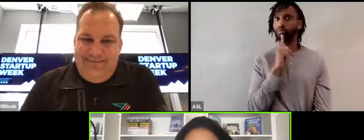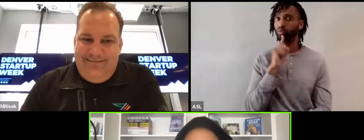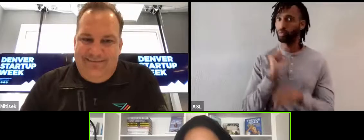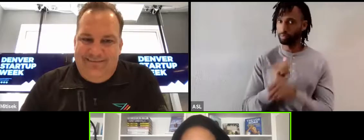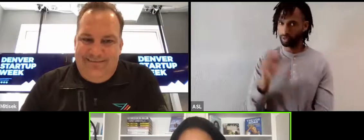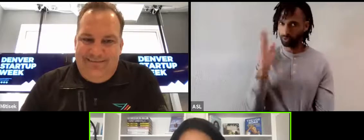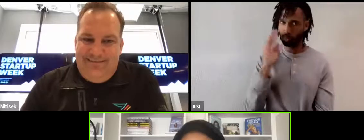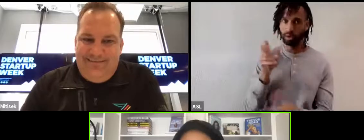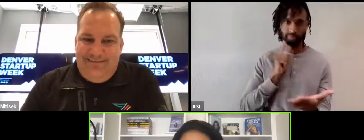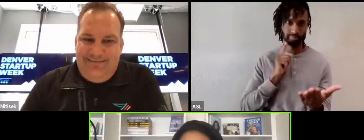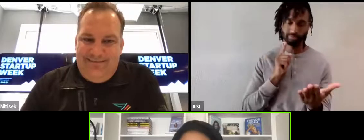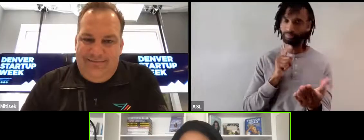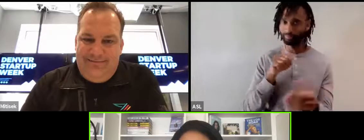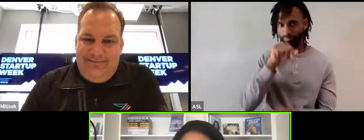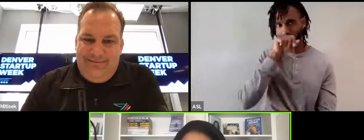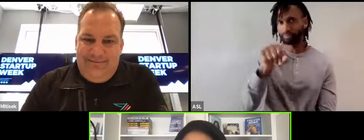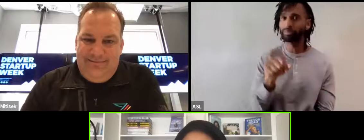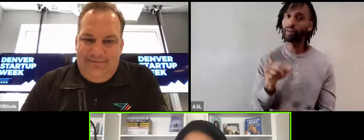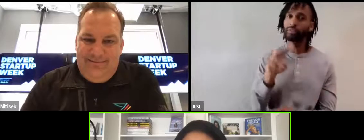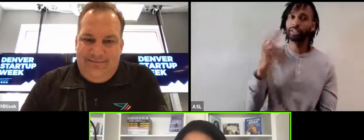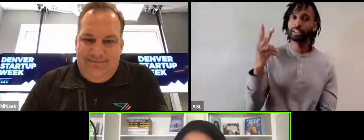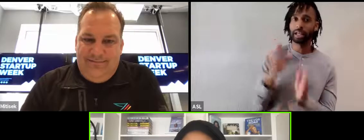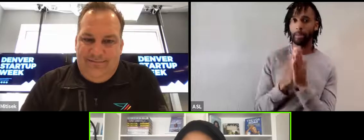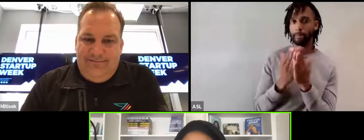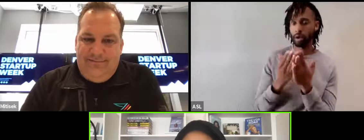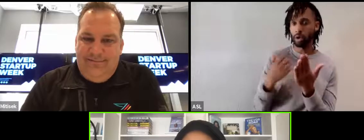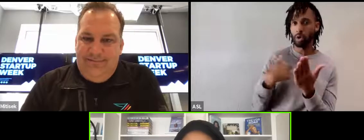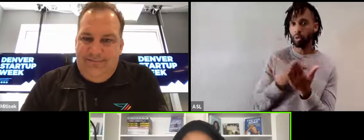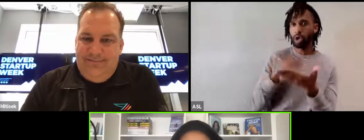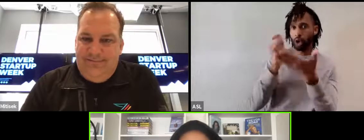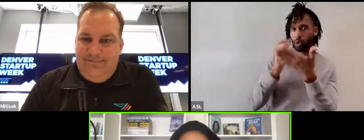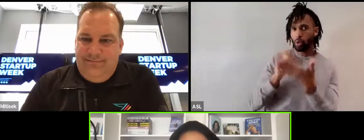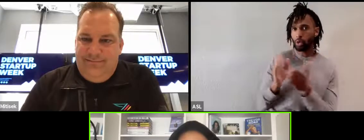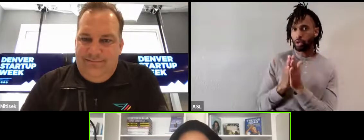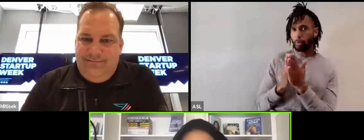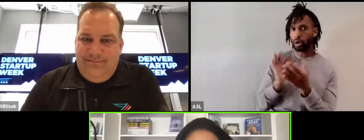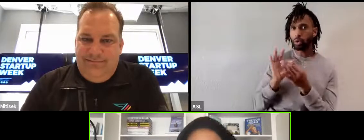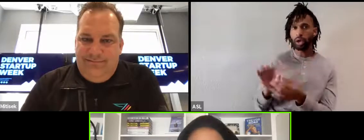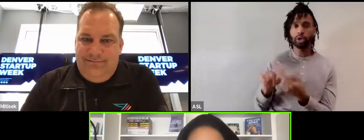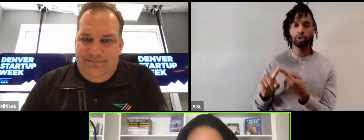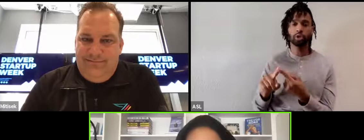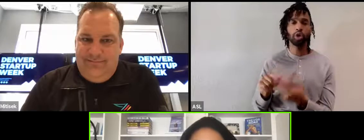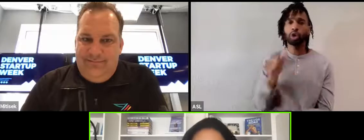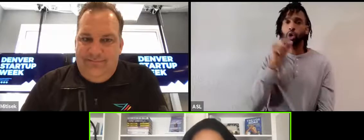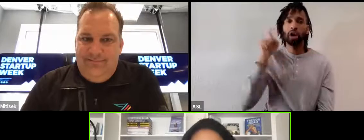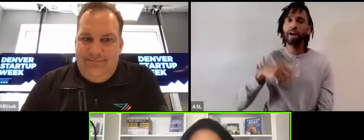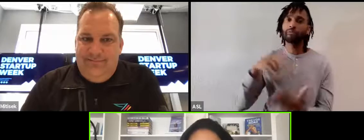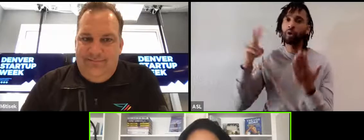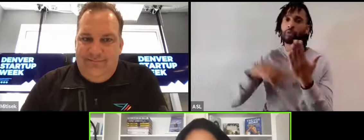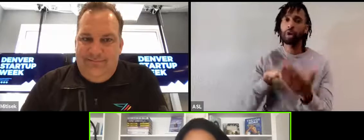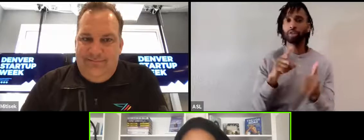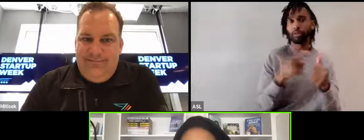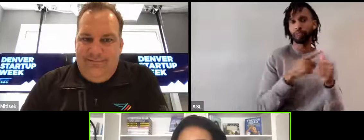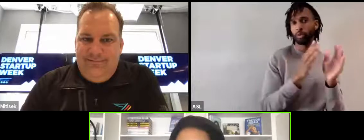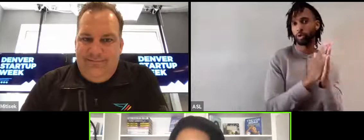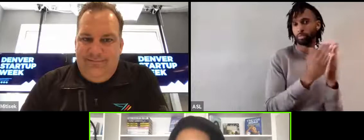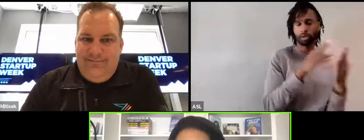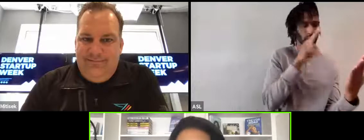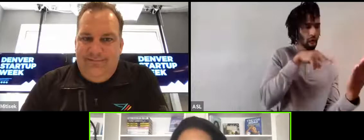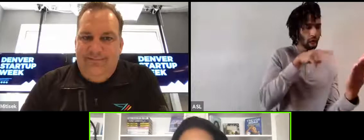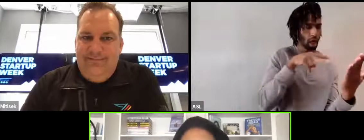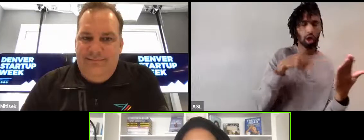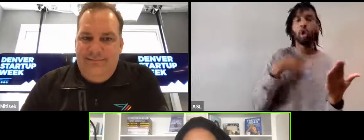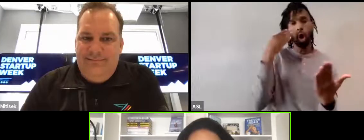book. We've made it so you like the premise of it is you don't necessarily have to have read the first book to be able to jump